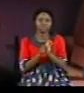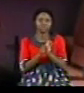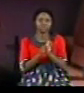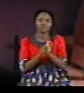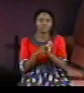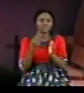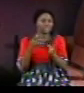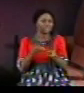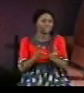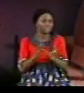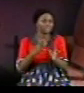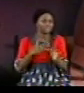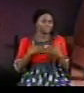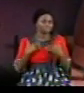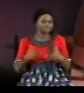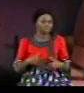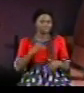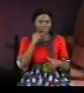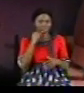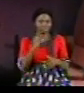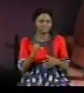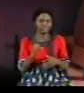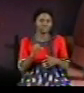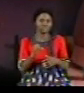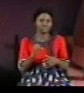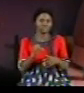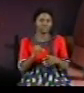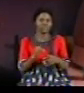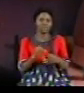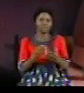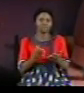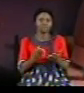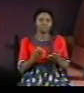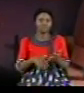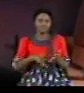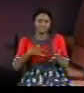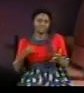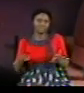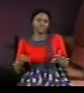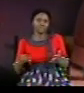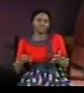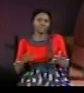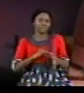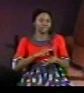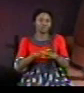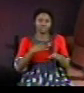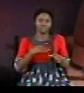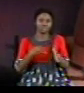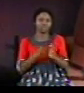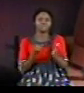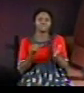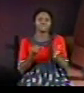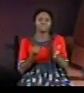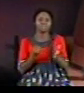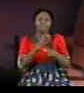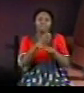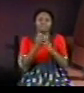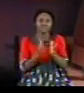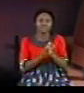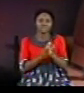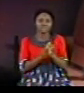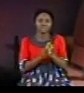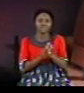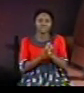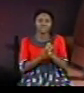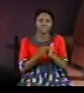body is doing me, I don't like it. I say, She said, yes, so he left me. After that, she